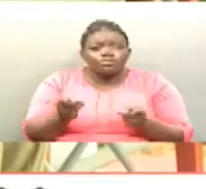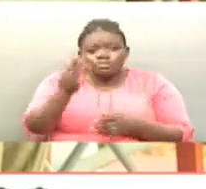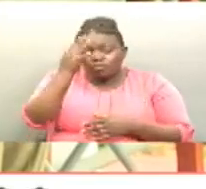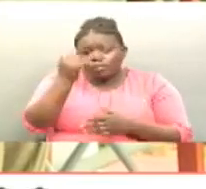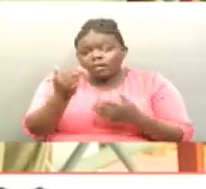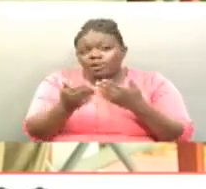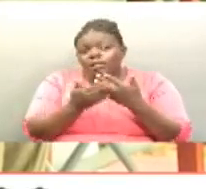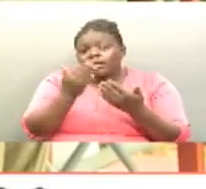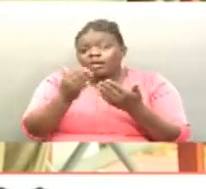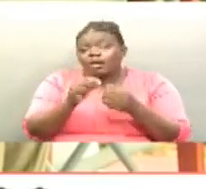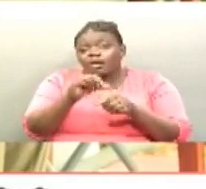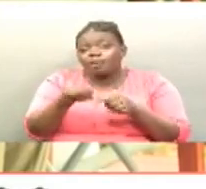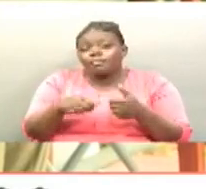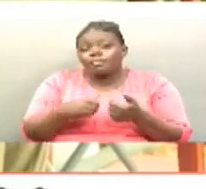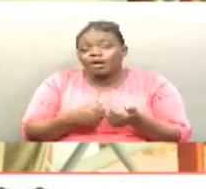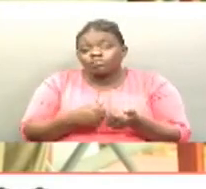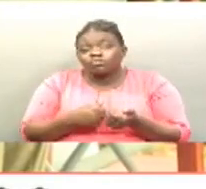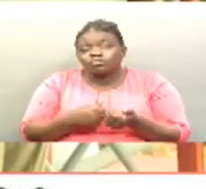do you care about